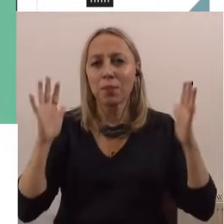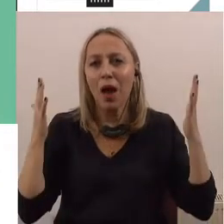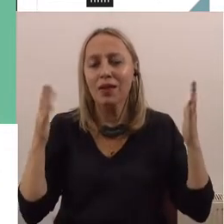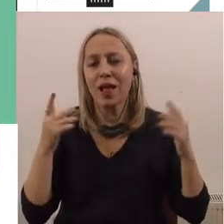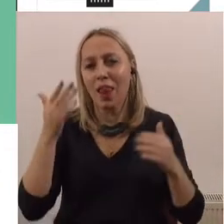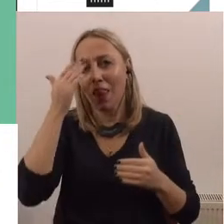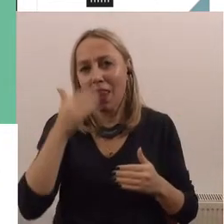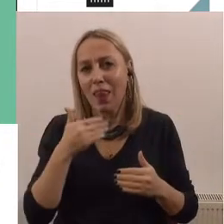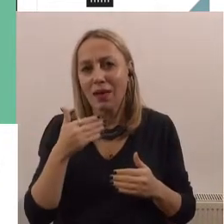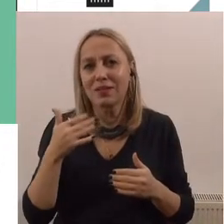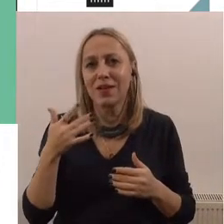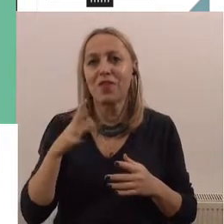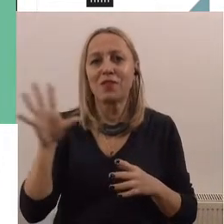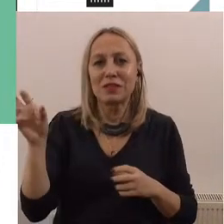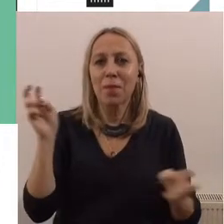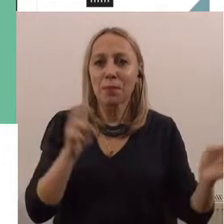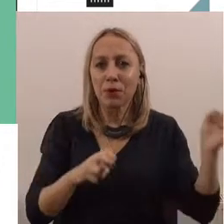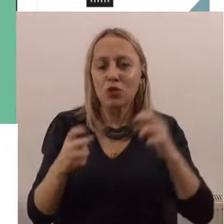Next year,